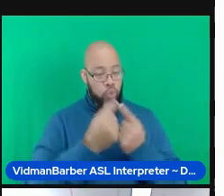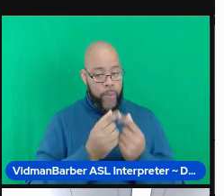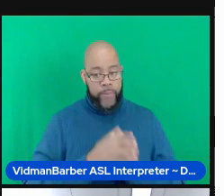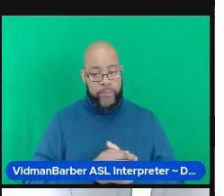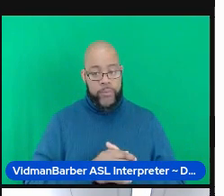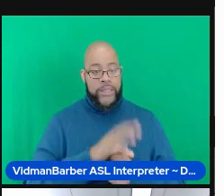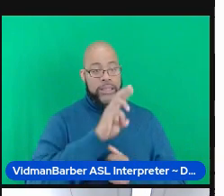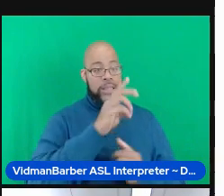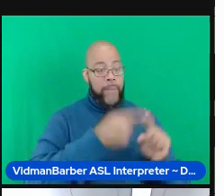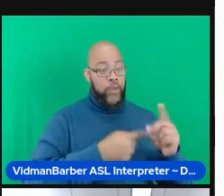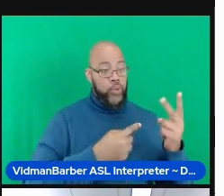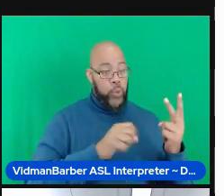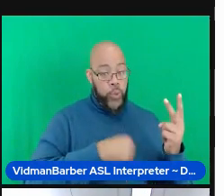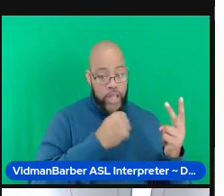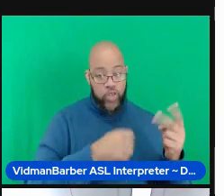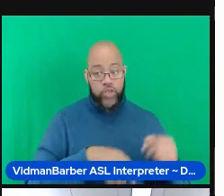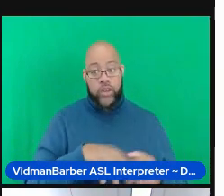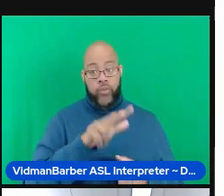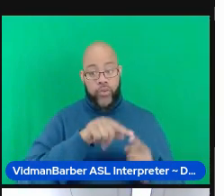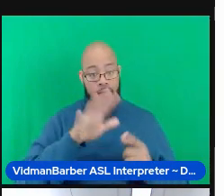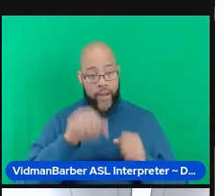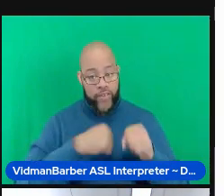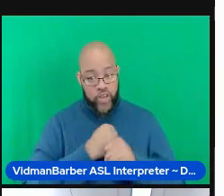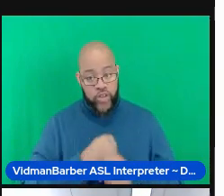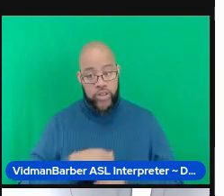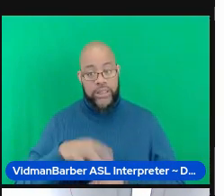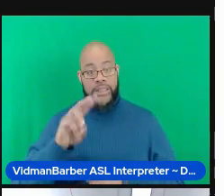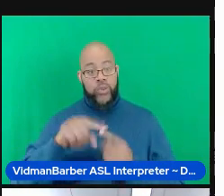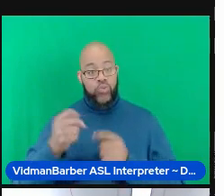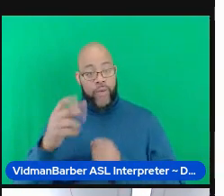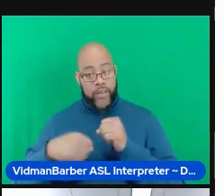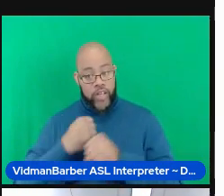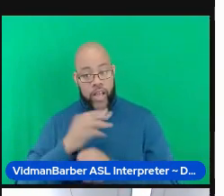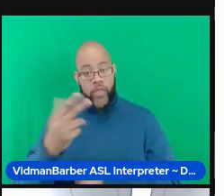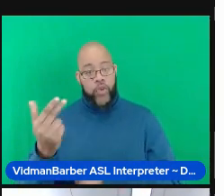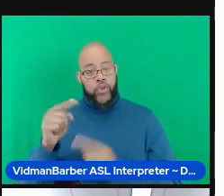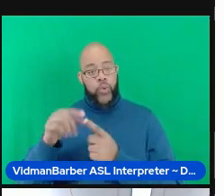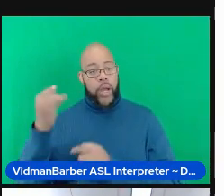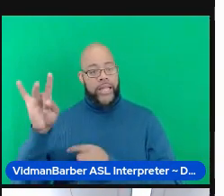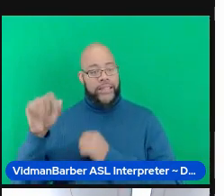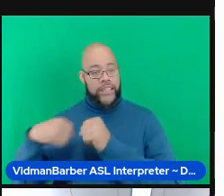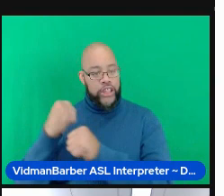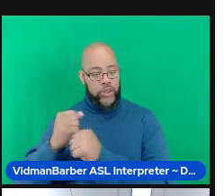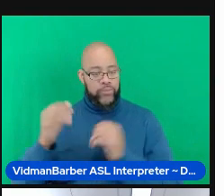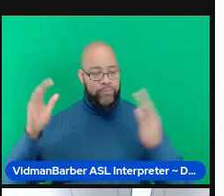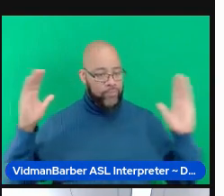6 months to 2 years, 3 to 5 years, 6 to 12 years, and 13 to 18 years.